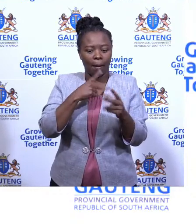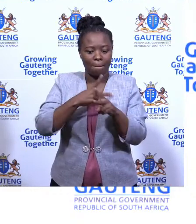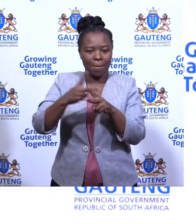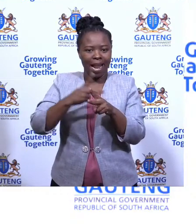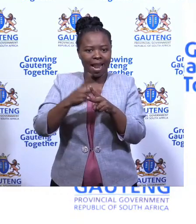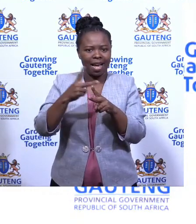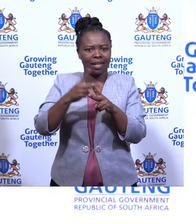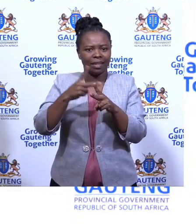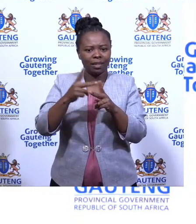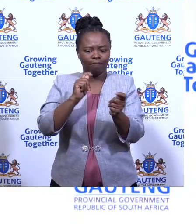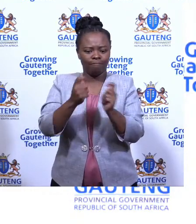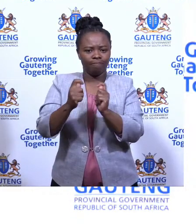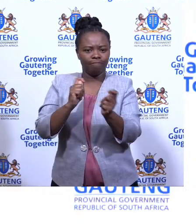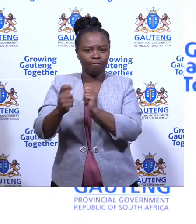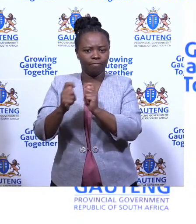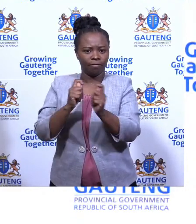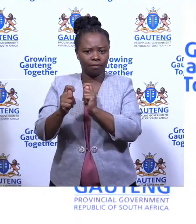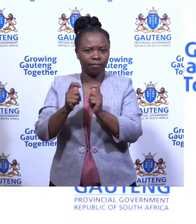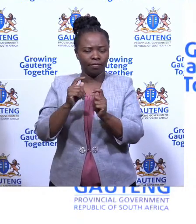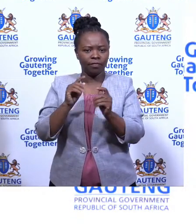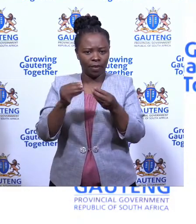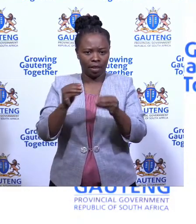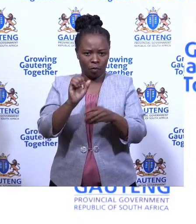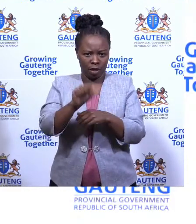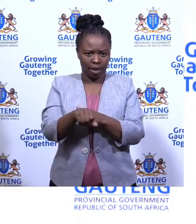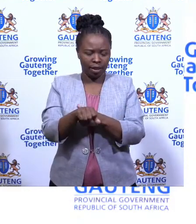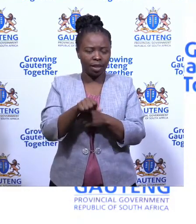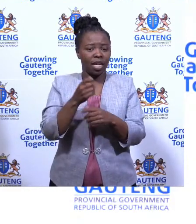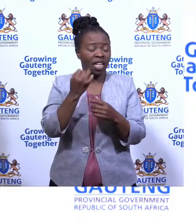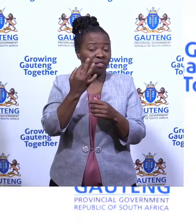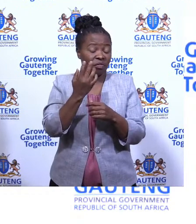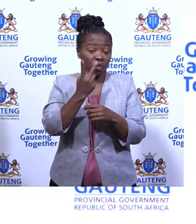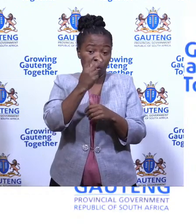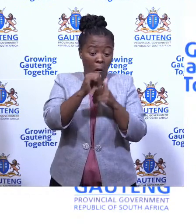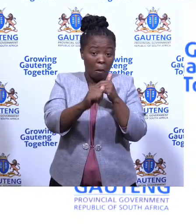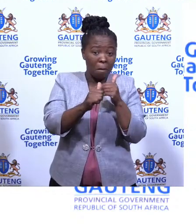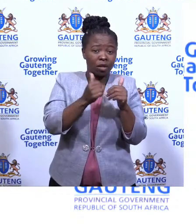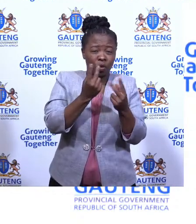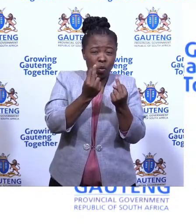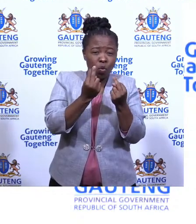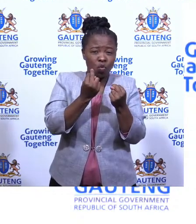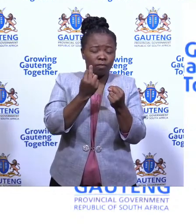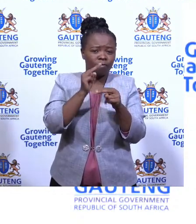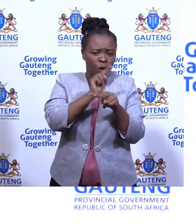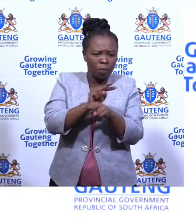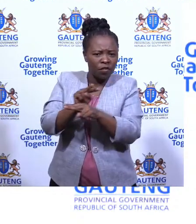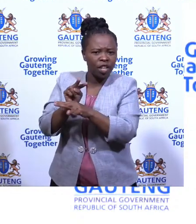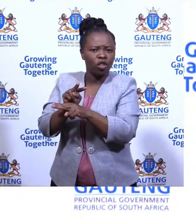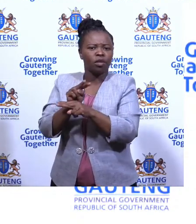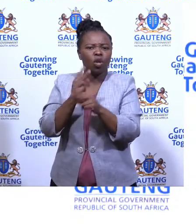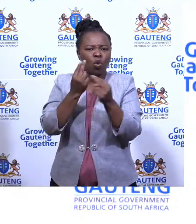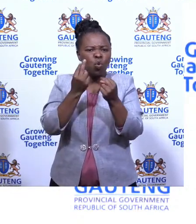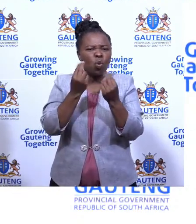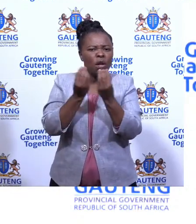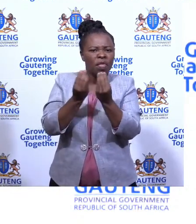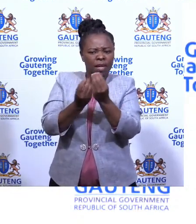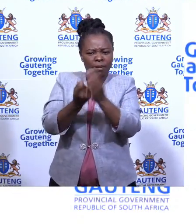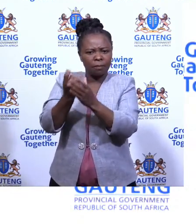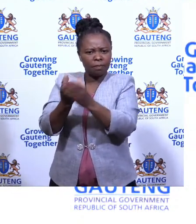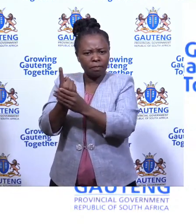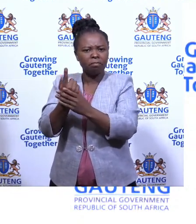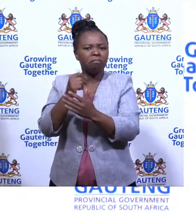plans. If after 2 months there's new observations and new insights, even if it's to observe what